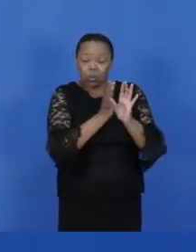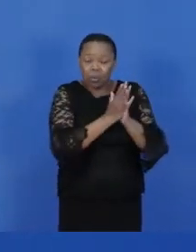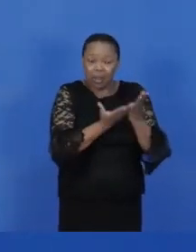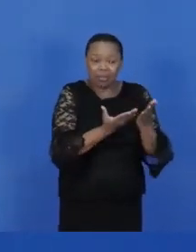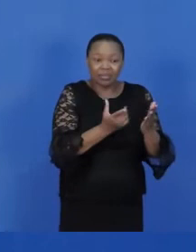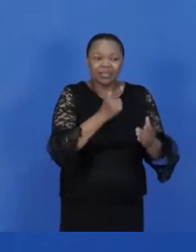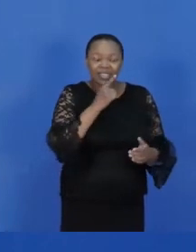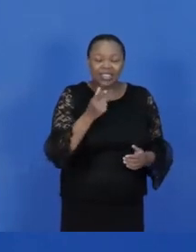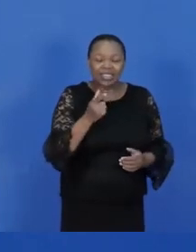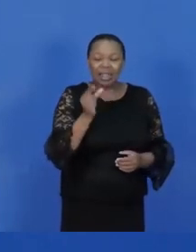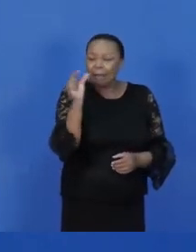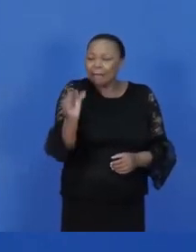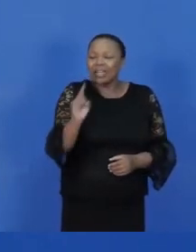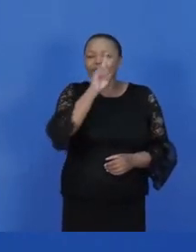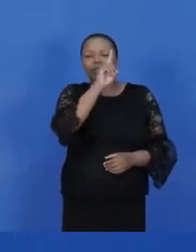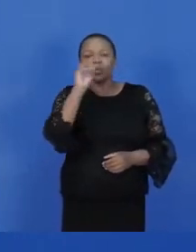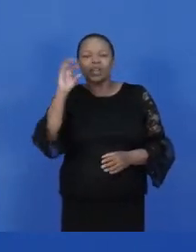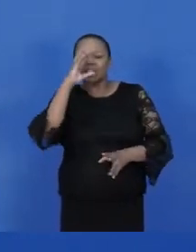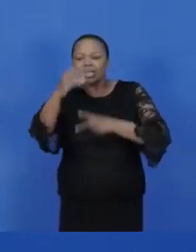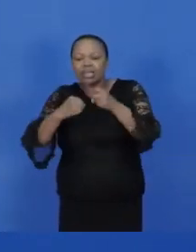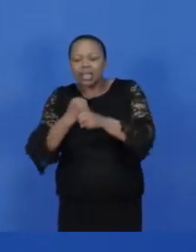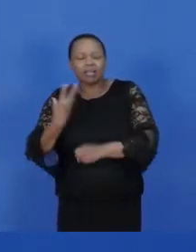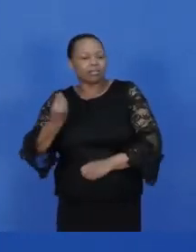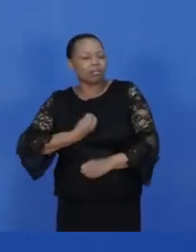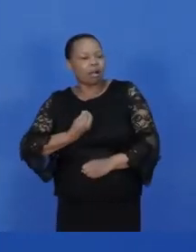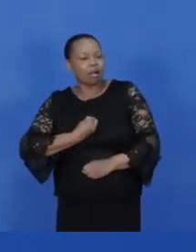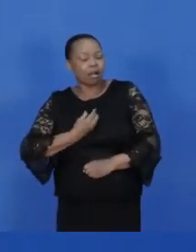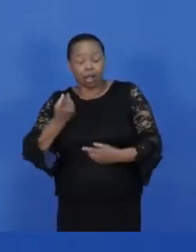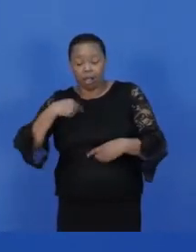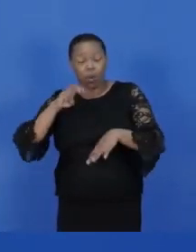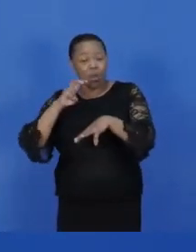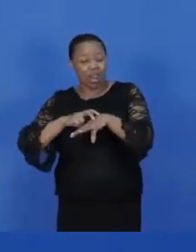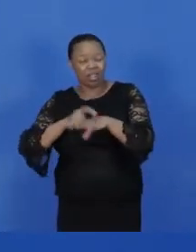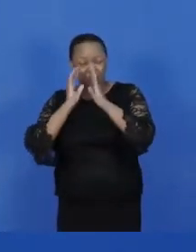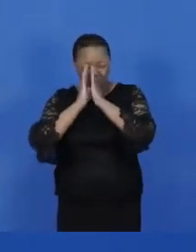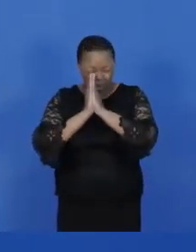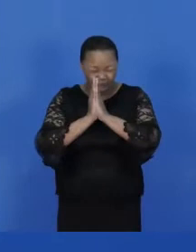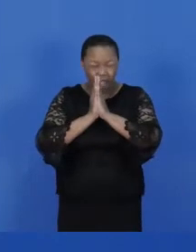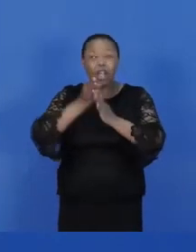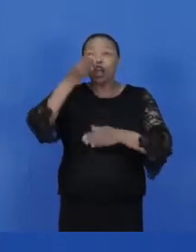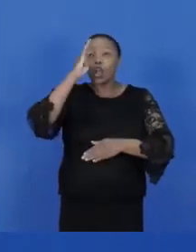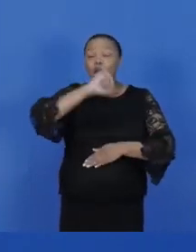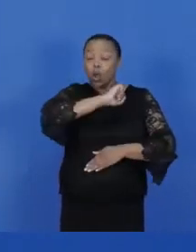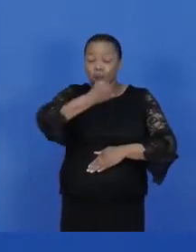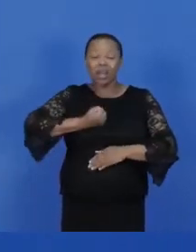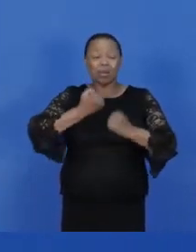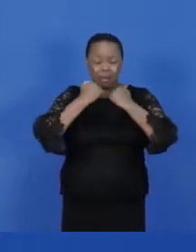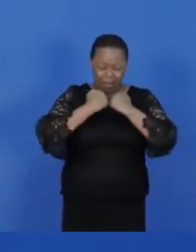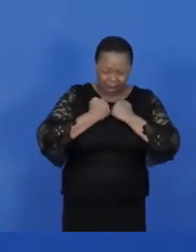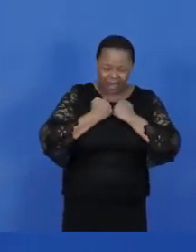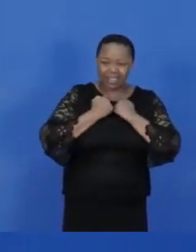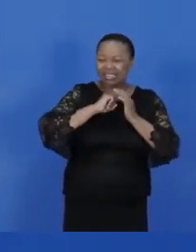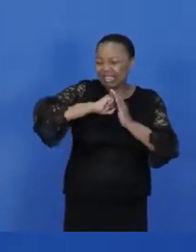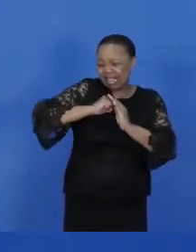calls us young at 100 years old. And so, in other words, we need to pray that God will sustain our parents, that